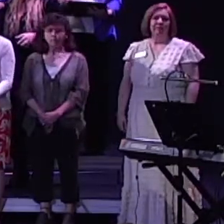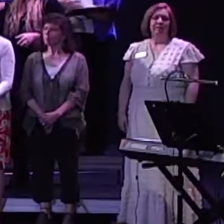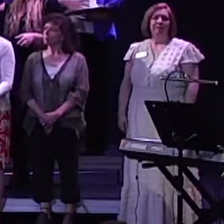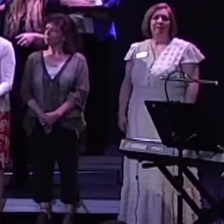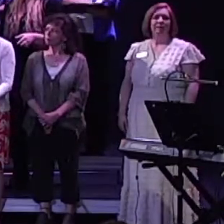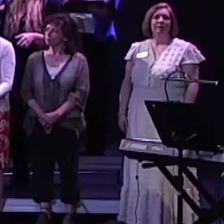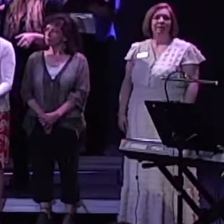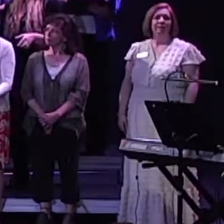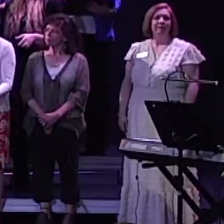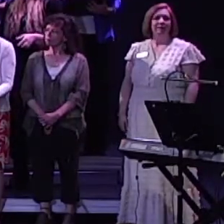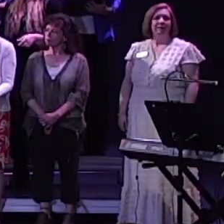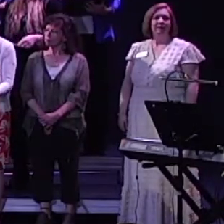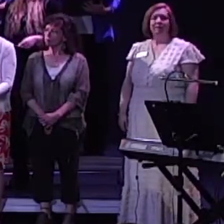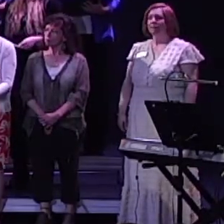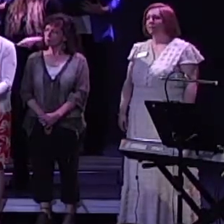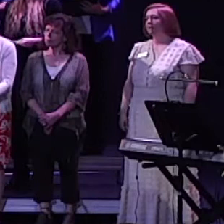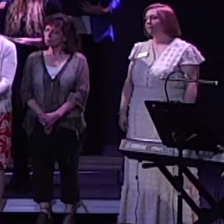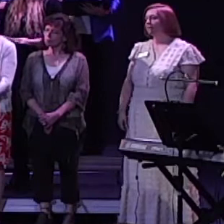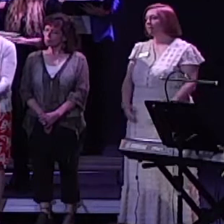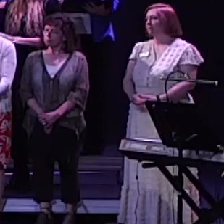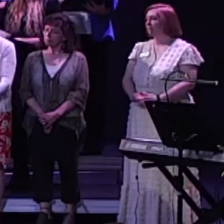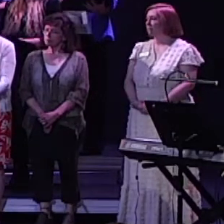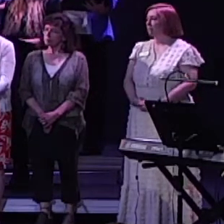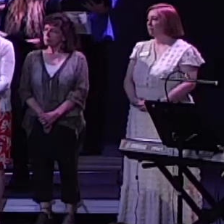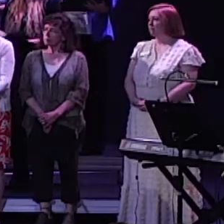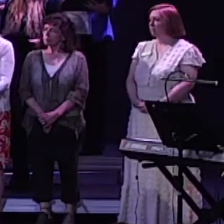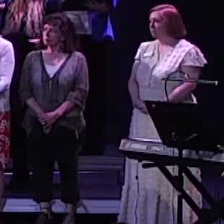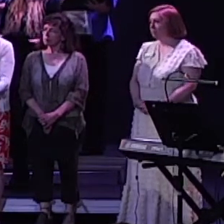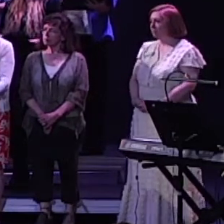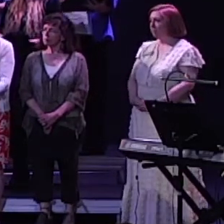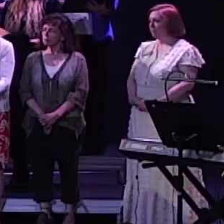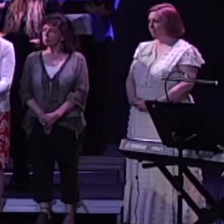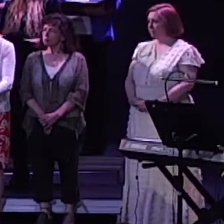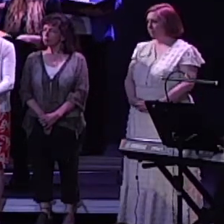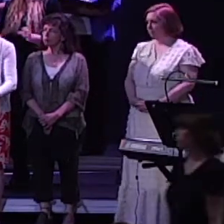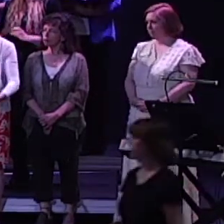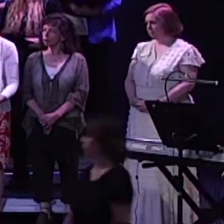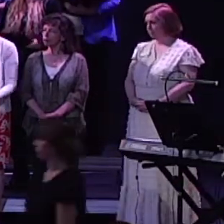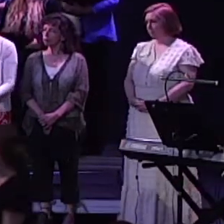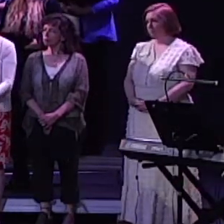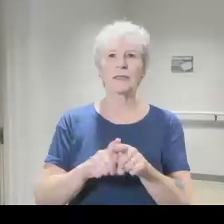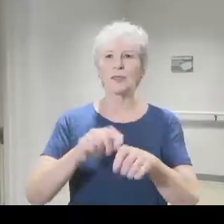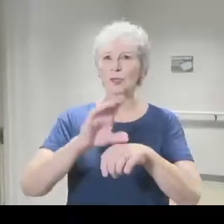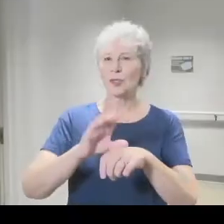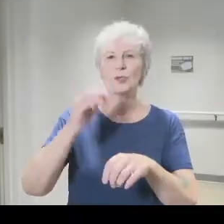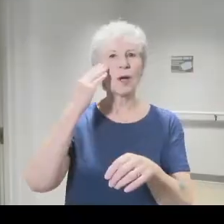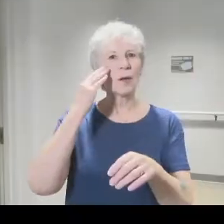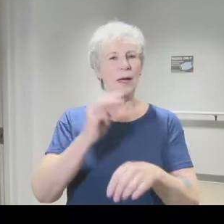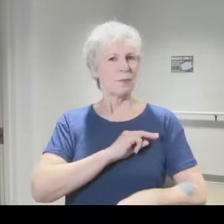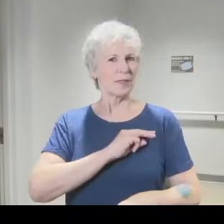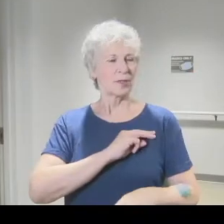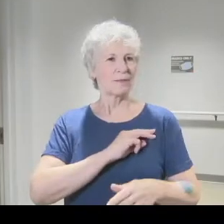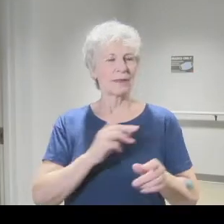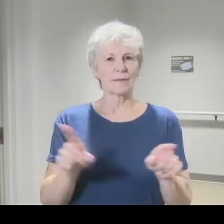welcome. We are so glad that you are here with us. Today's a special day. As you get to know us as a church, you know that missions is part of our DNA. It's kind of our